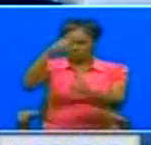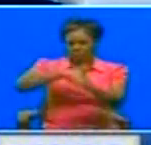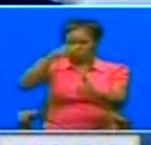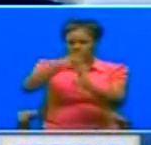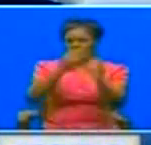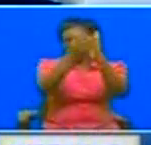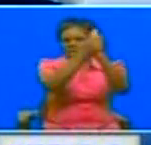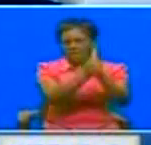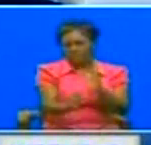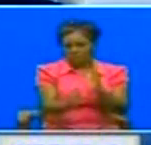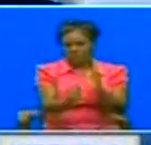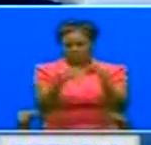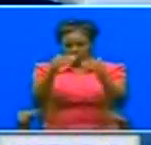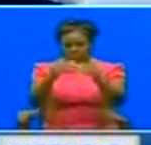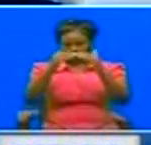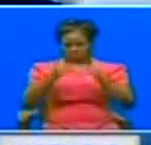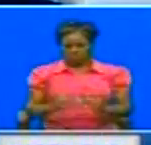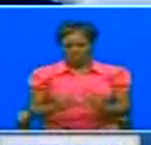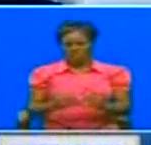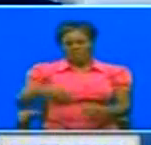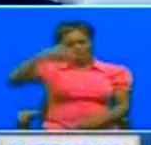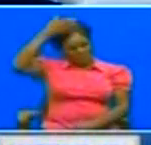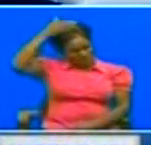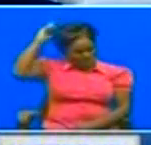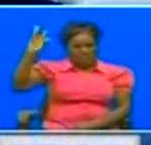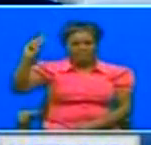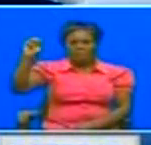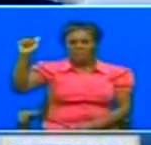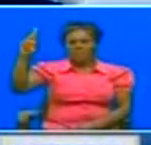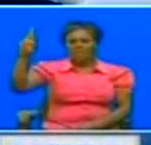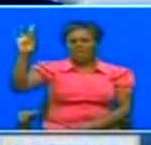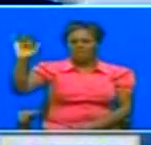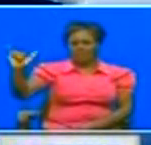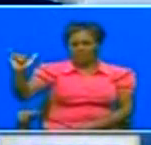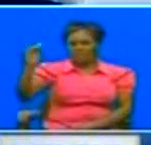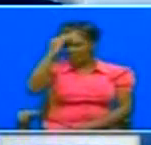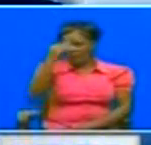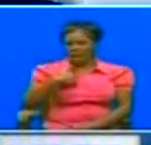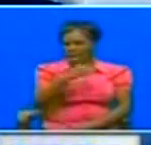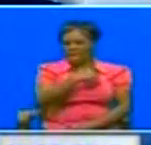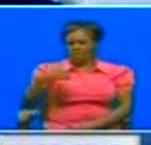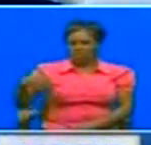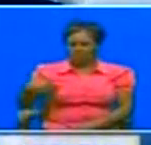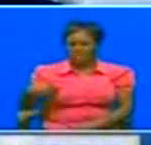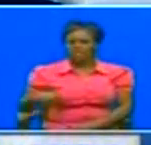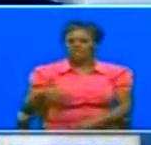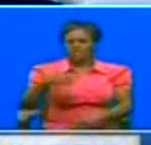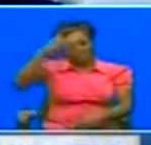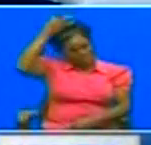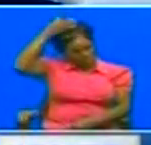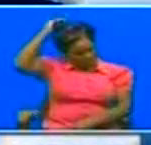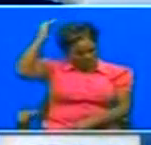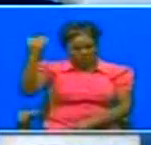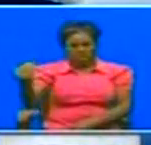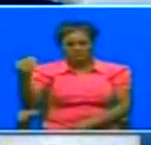at NEFAC. And right in the center, I've got Sister Mary Owens, a Loreto Convent sister, but she is from Children of